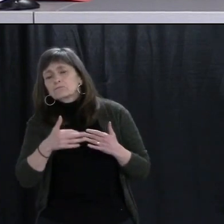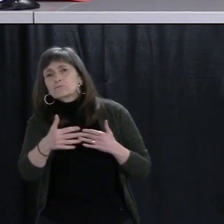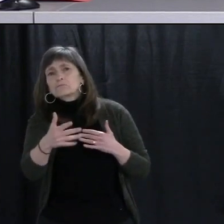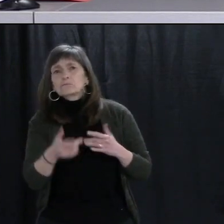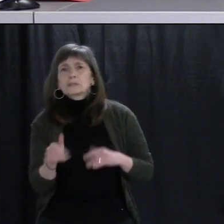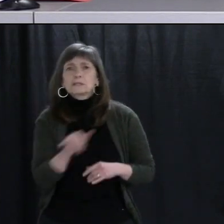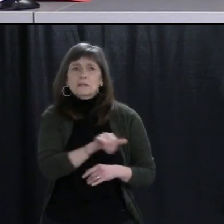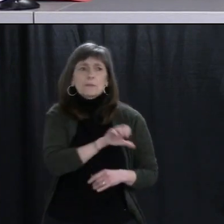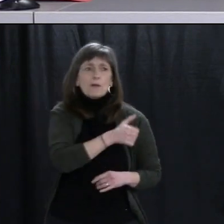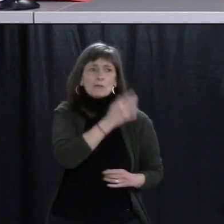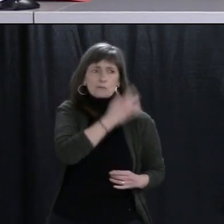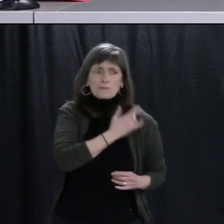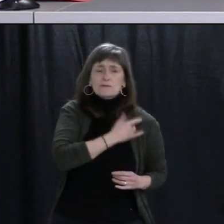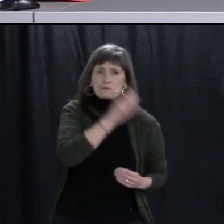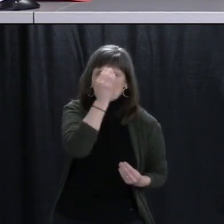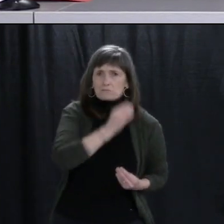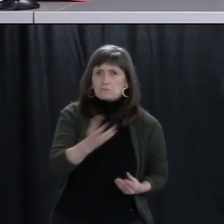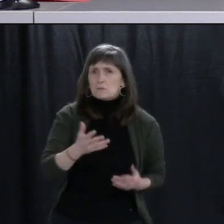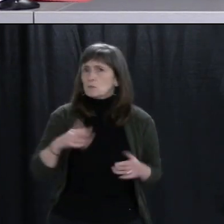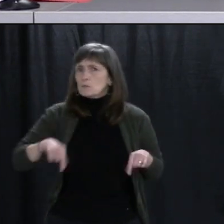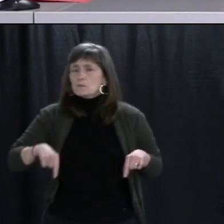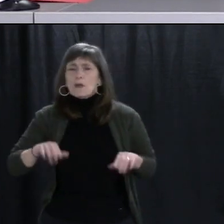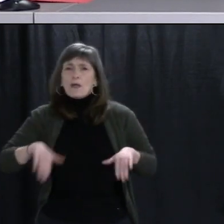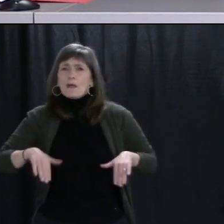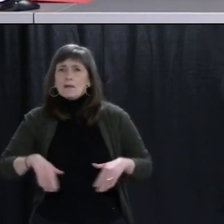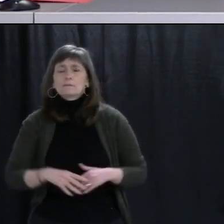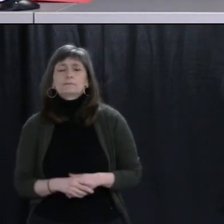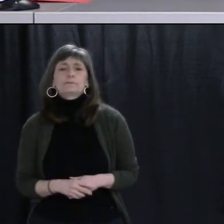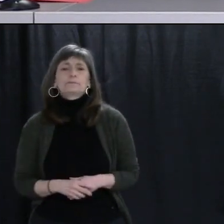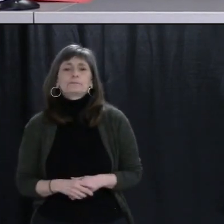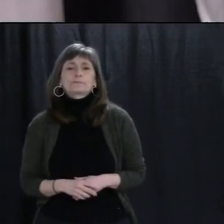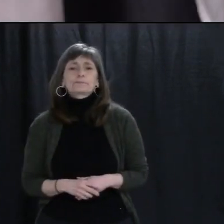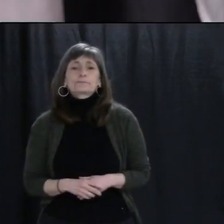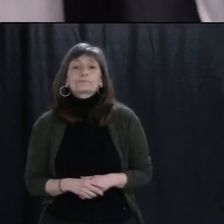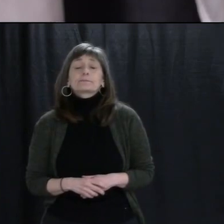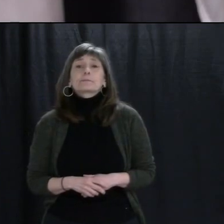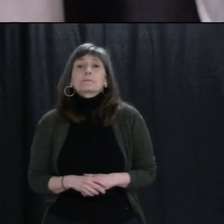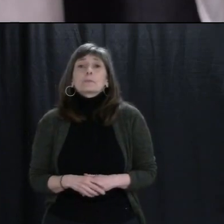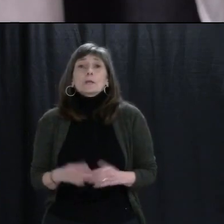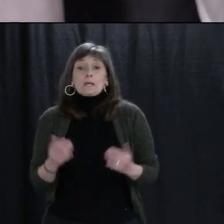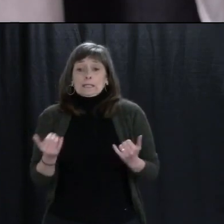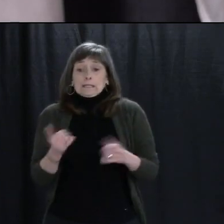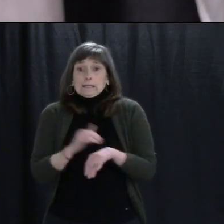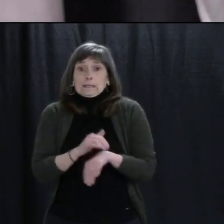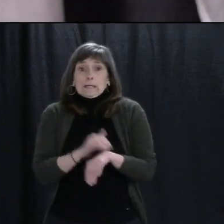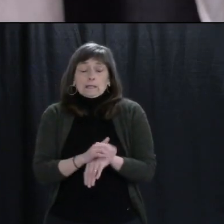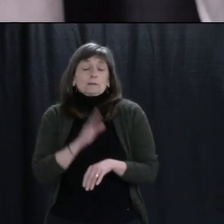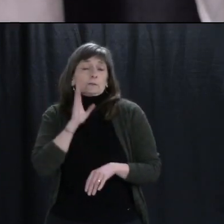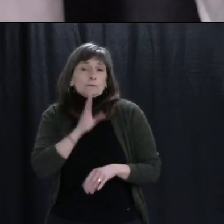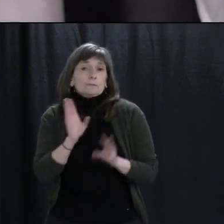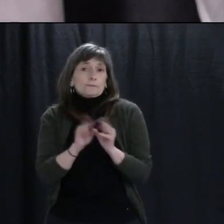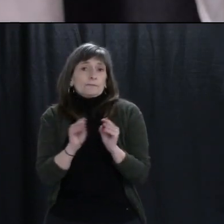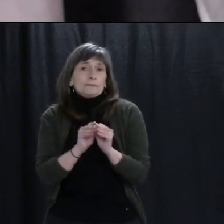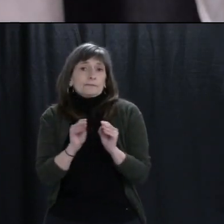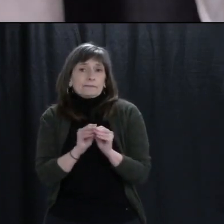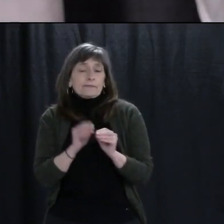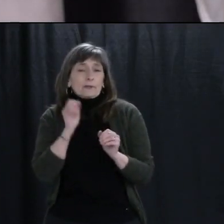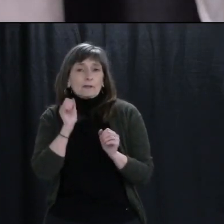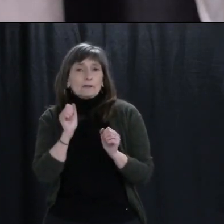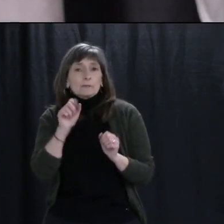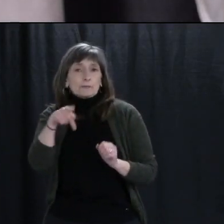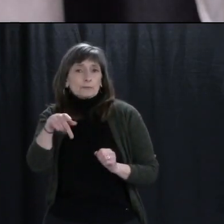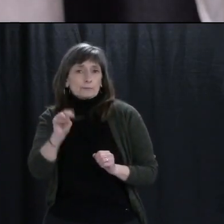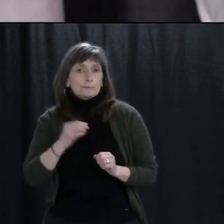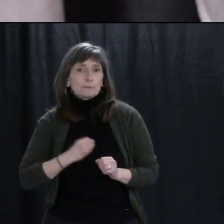this pandemic. Well, first of all, we're tonight, I will say, with a meeting with the Prime Minister, that we will